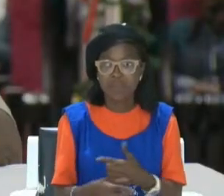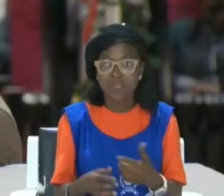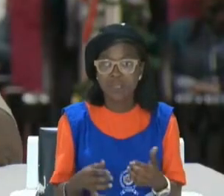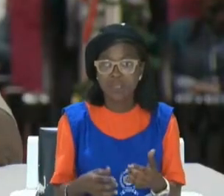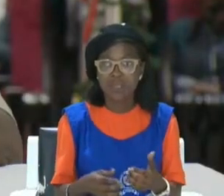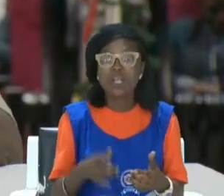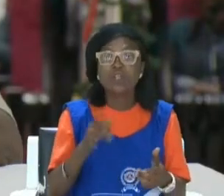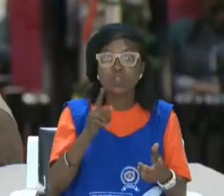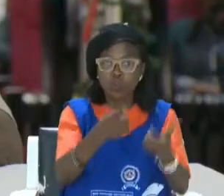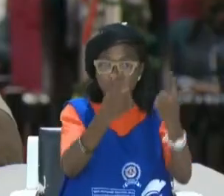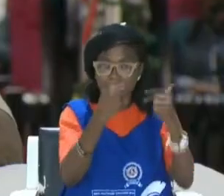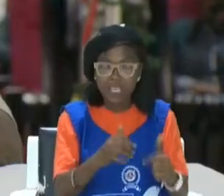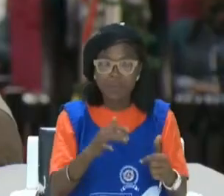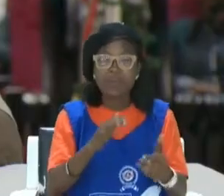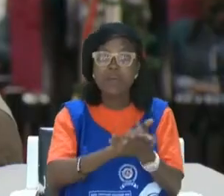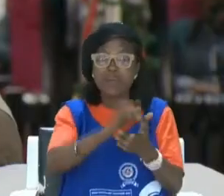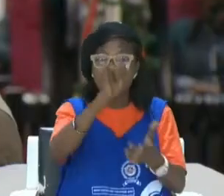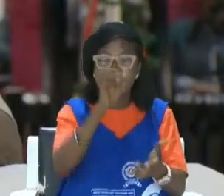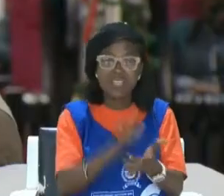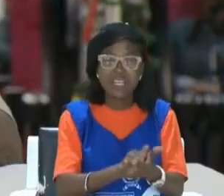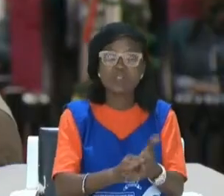believing that all will be well."